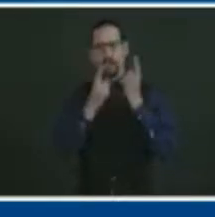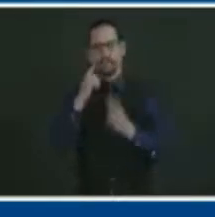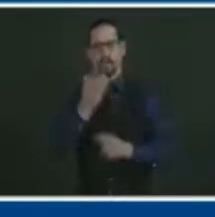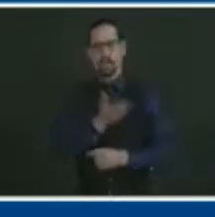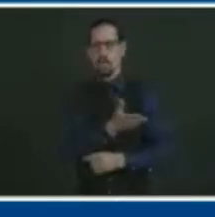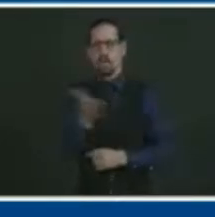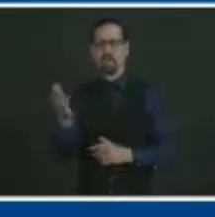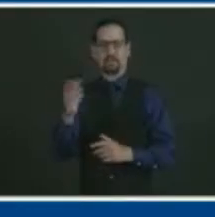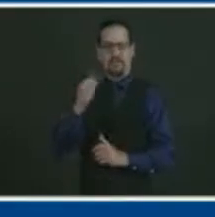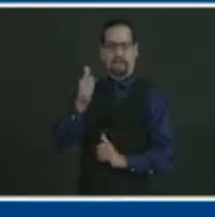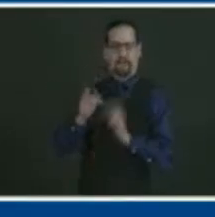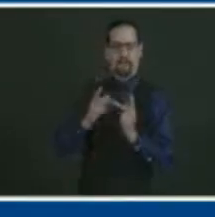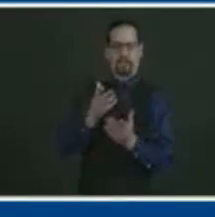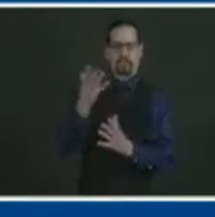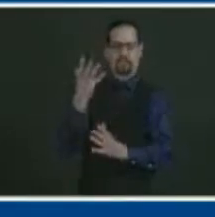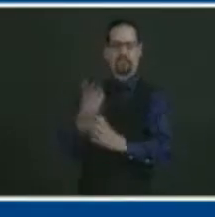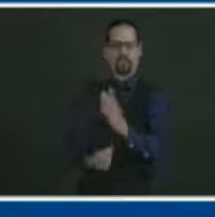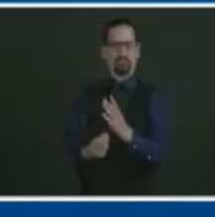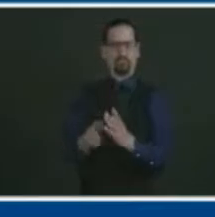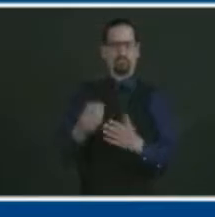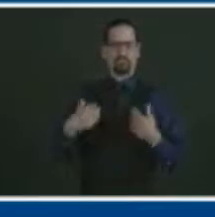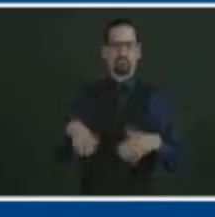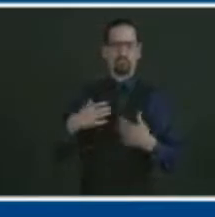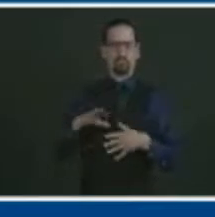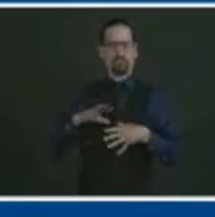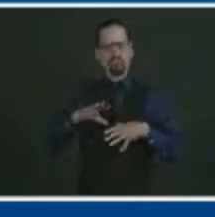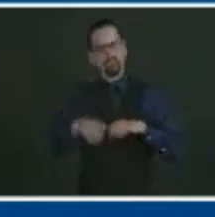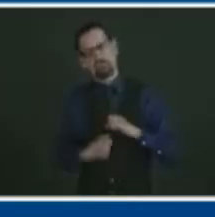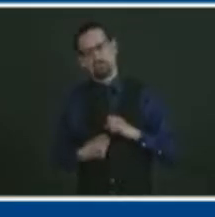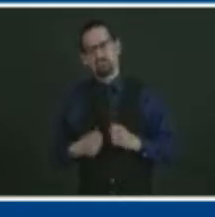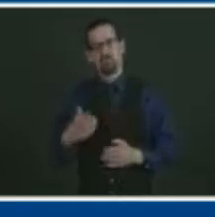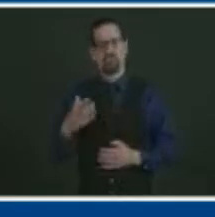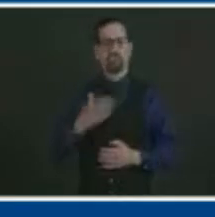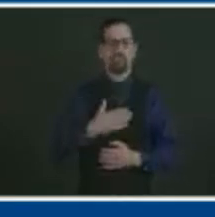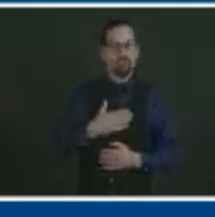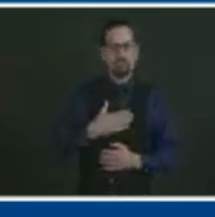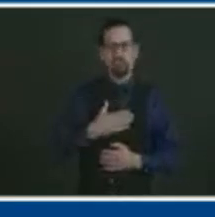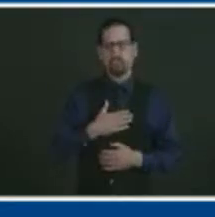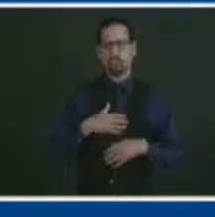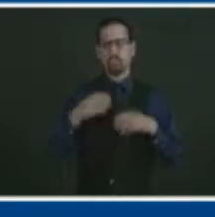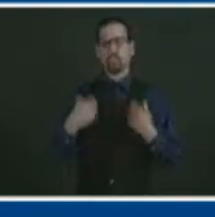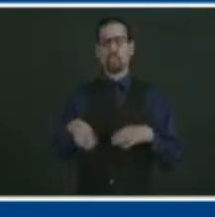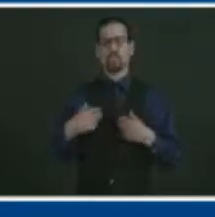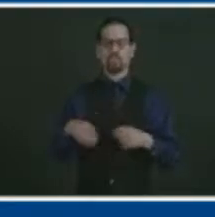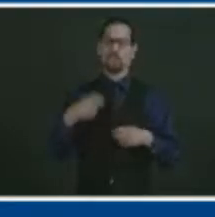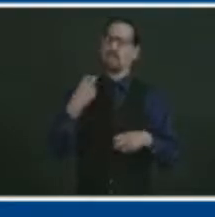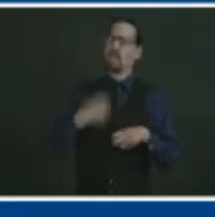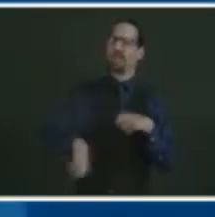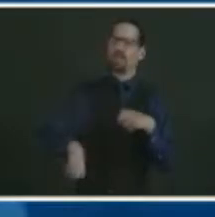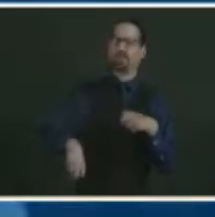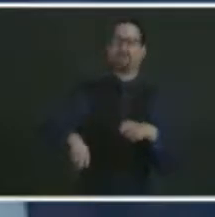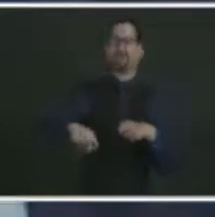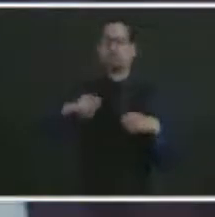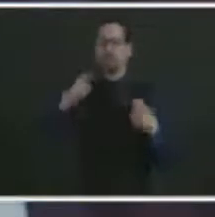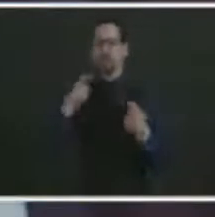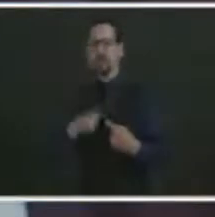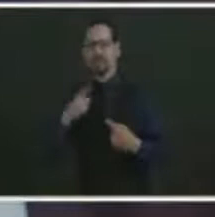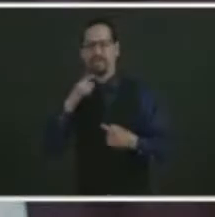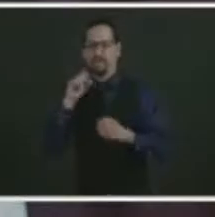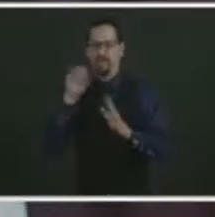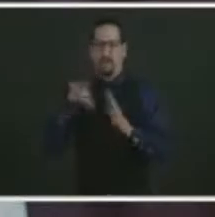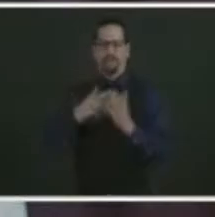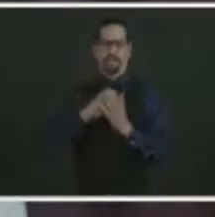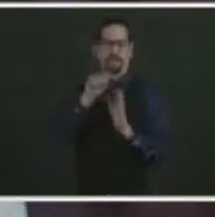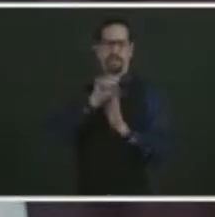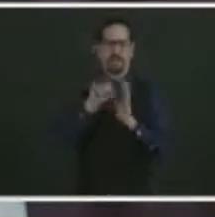Islanders. This has been an enormously difficult time for people throughout the state. Many people